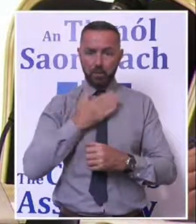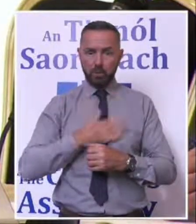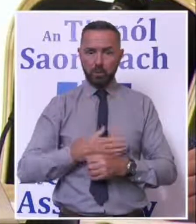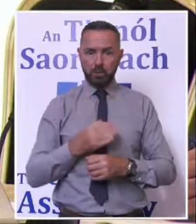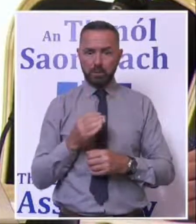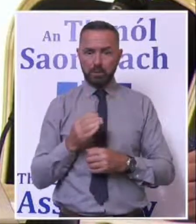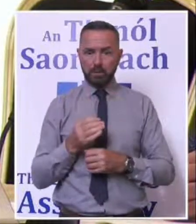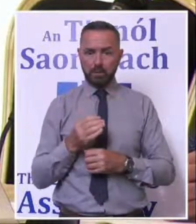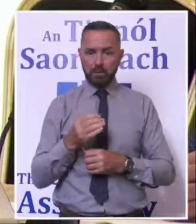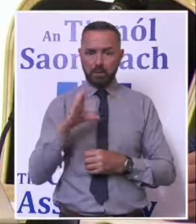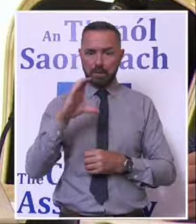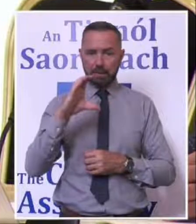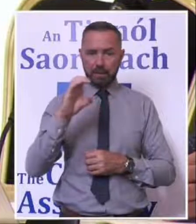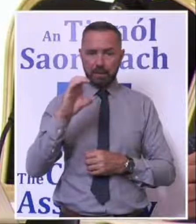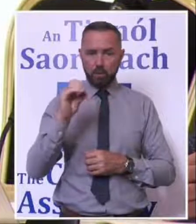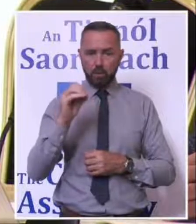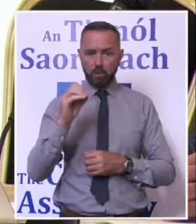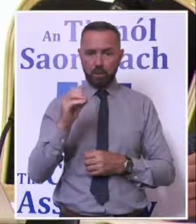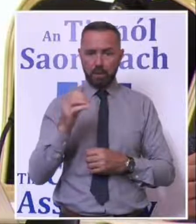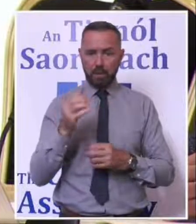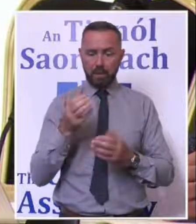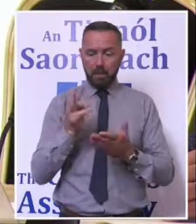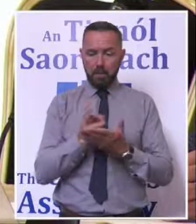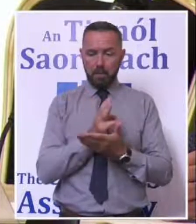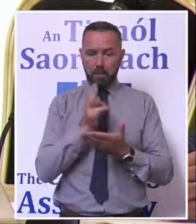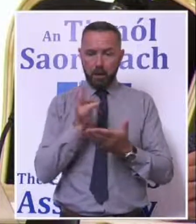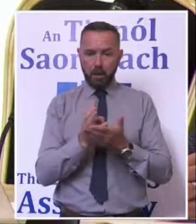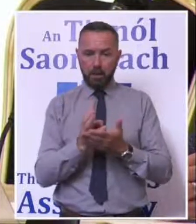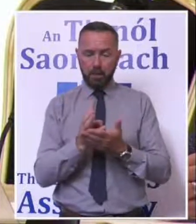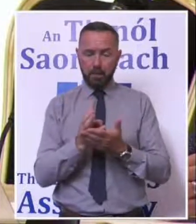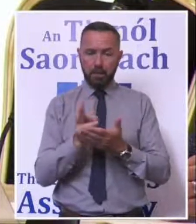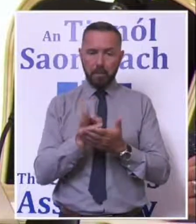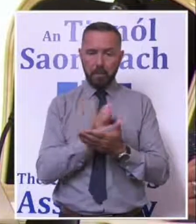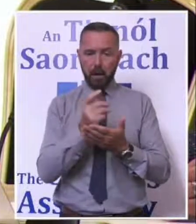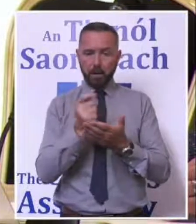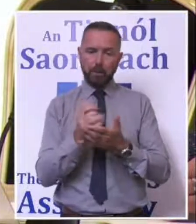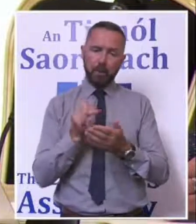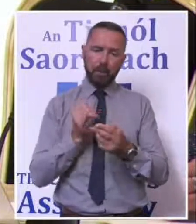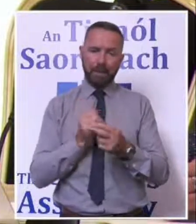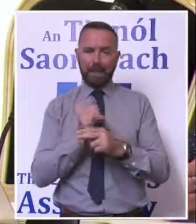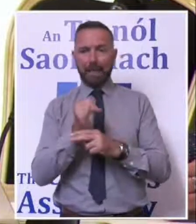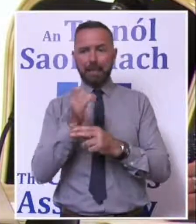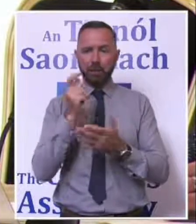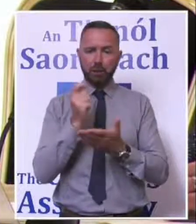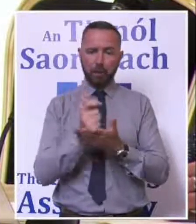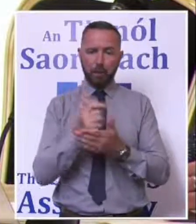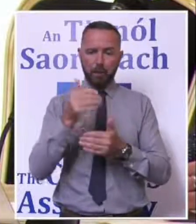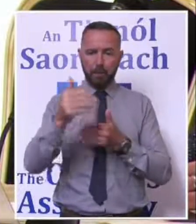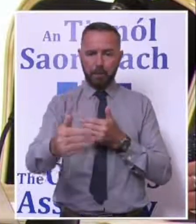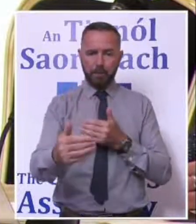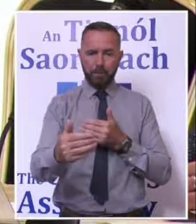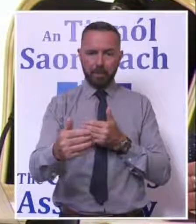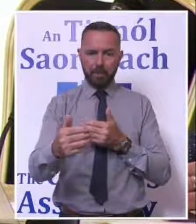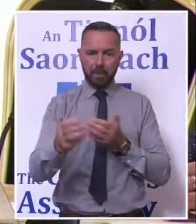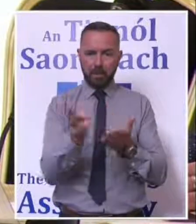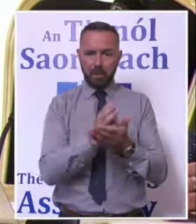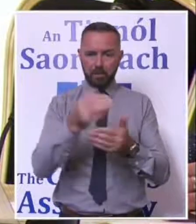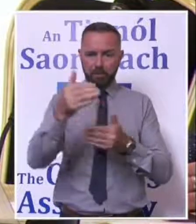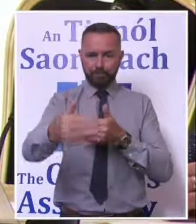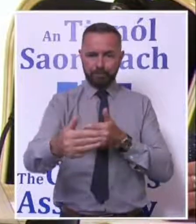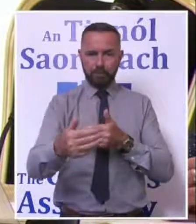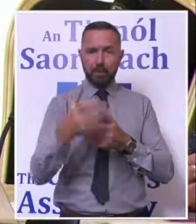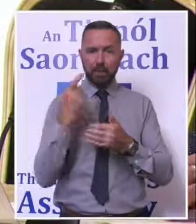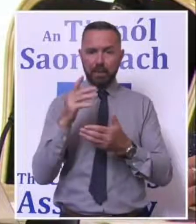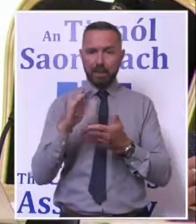interim CEO was appointed. And in the past few months, there has been an open